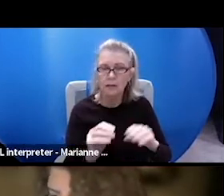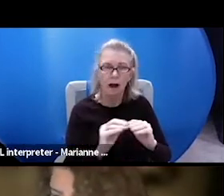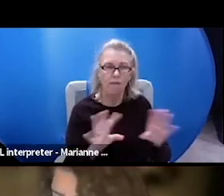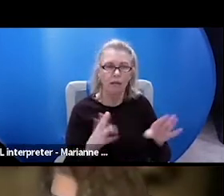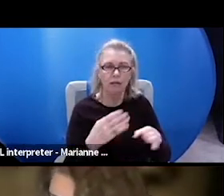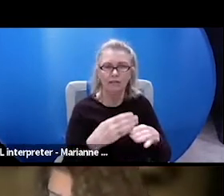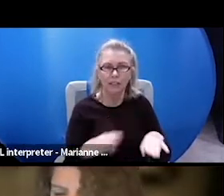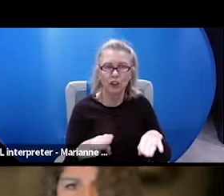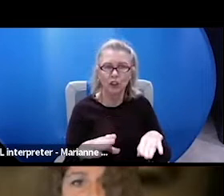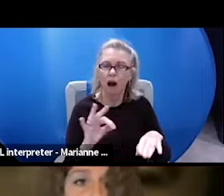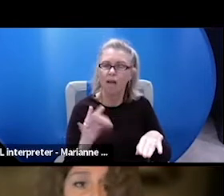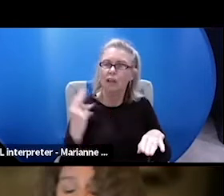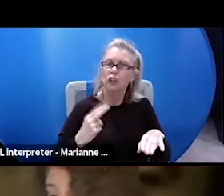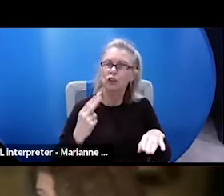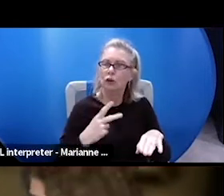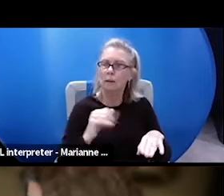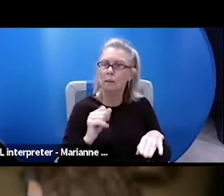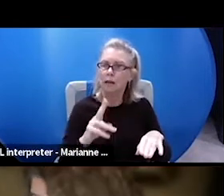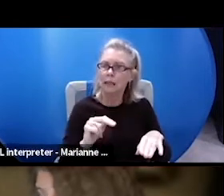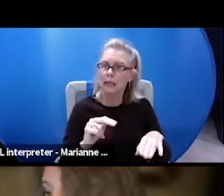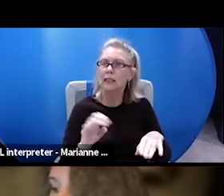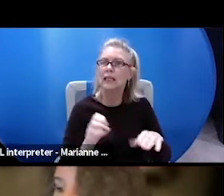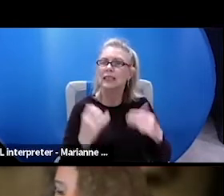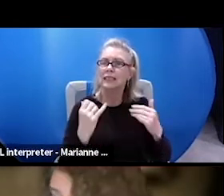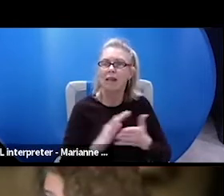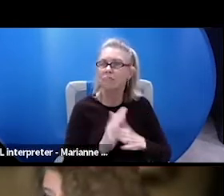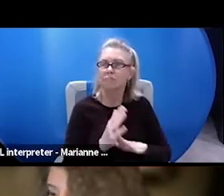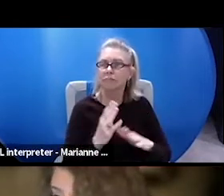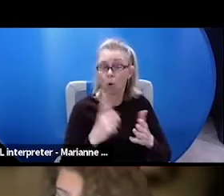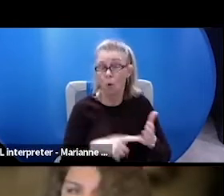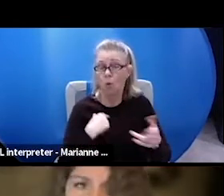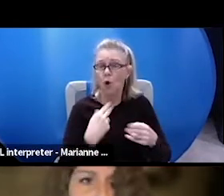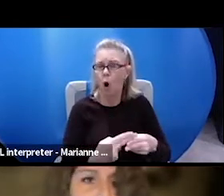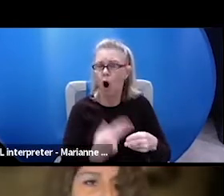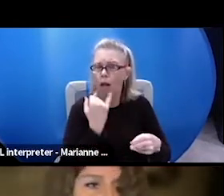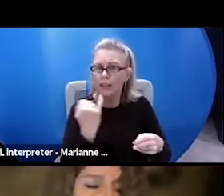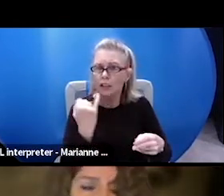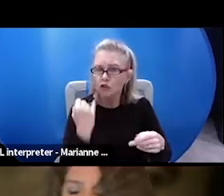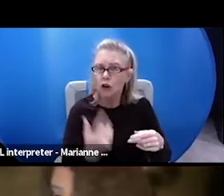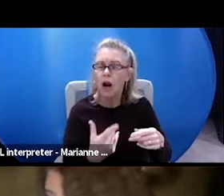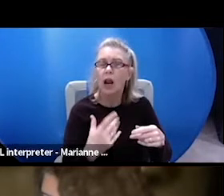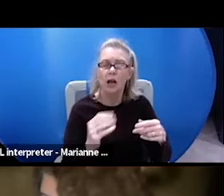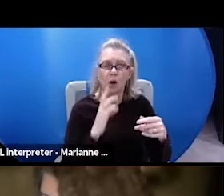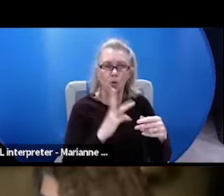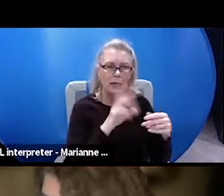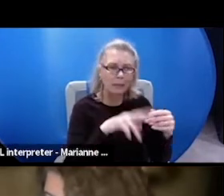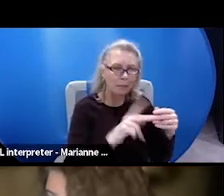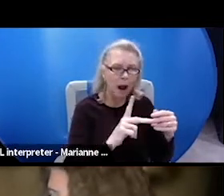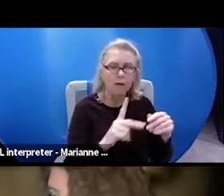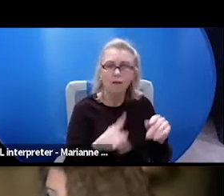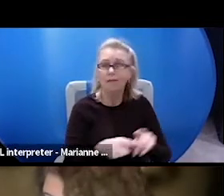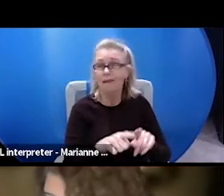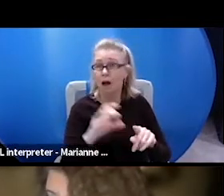historic Palestine turns into what is now Israel, and then West Bank and Gaza. And then obviously the Oslo Accords